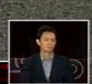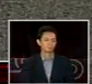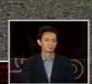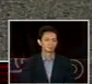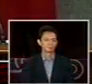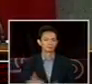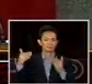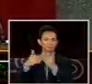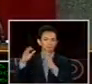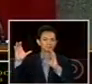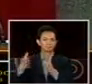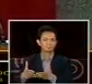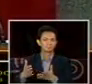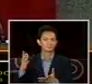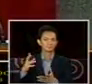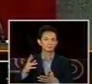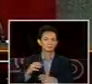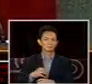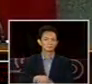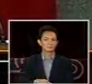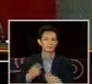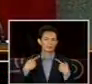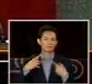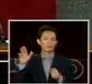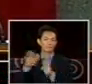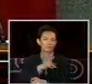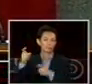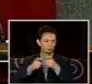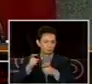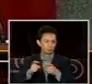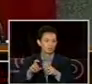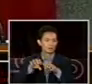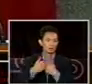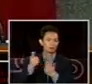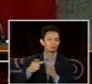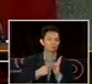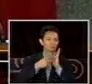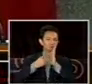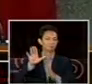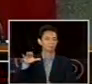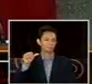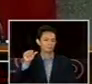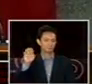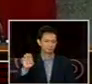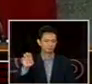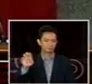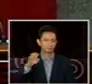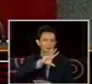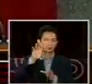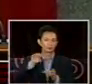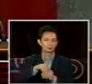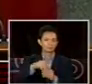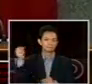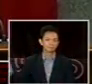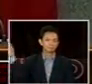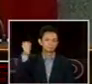prosecutors created by the House has full control of the manner by which they will present their case, including the